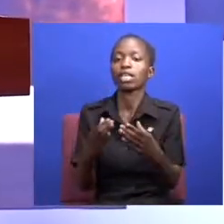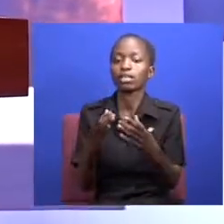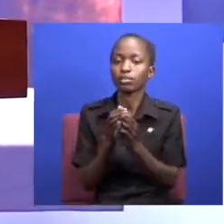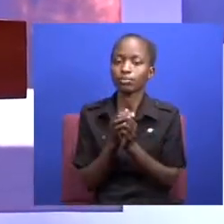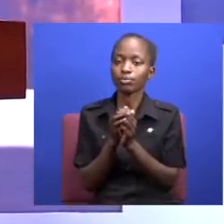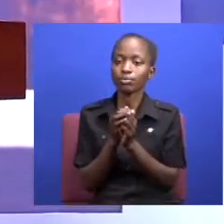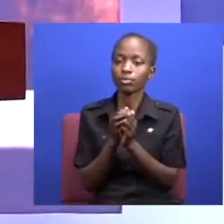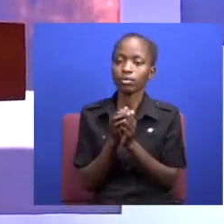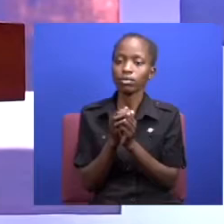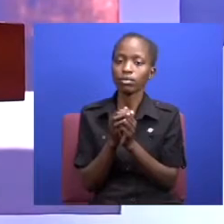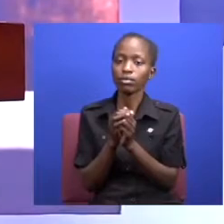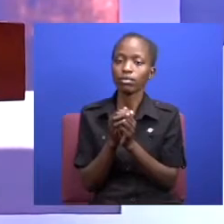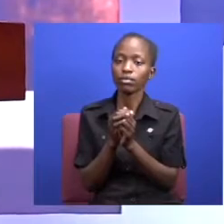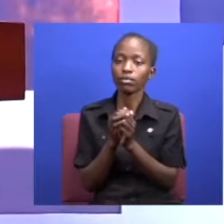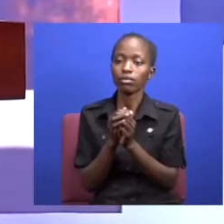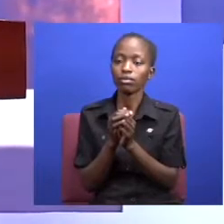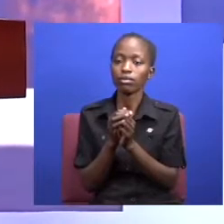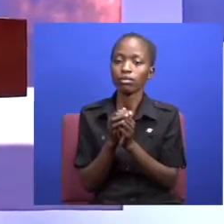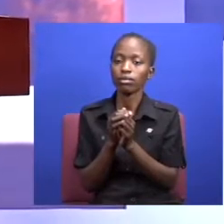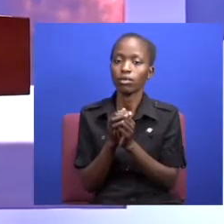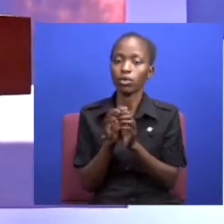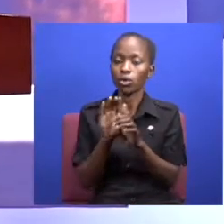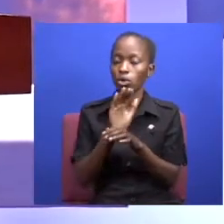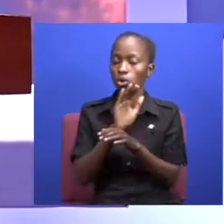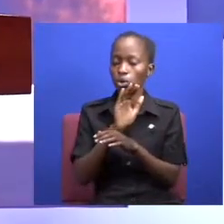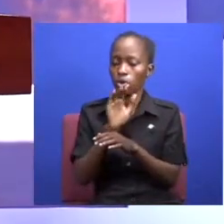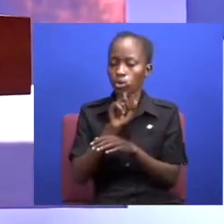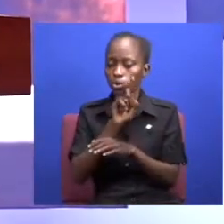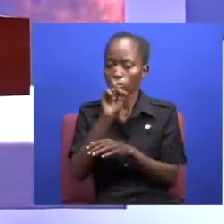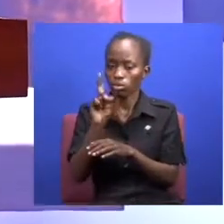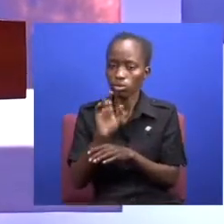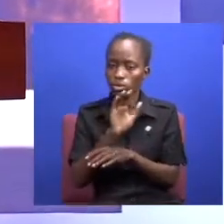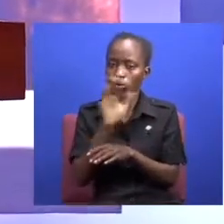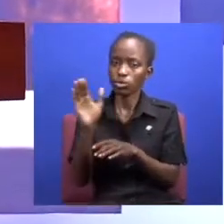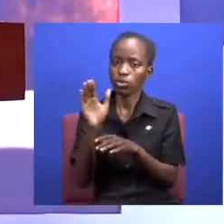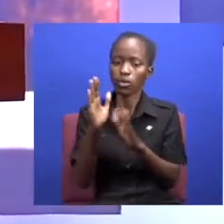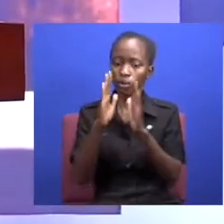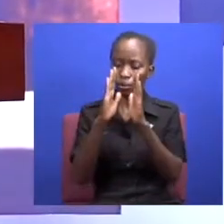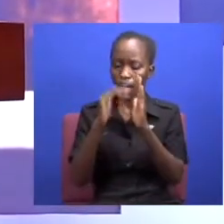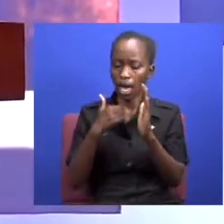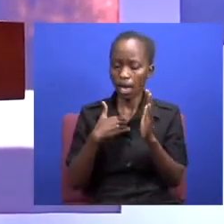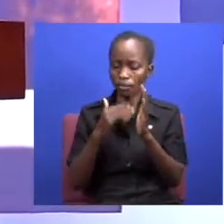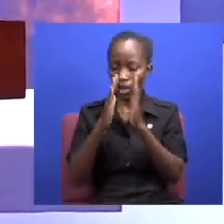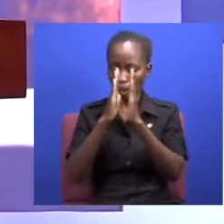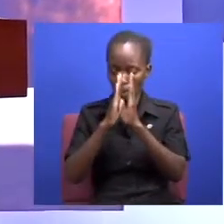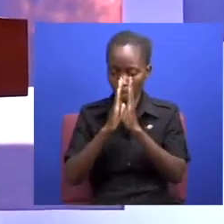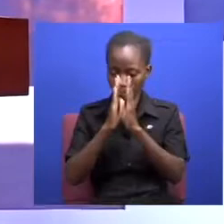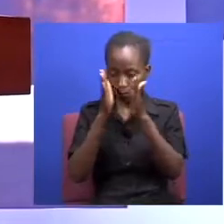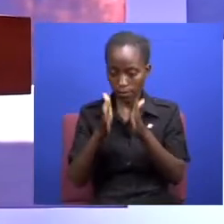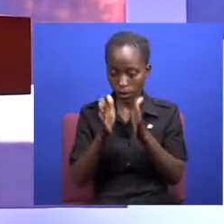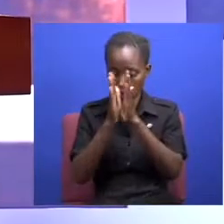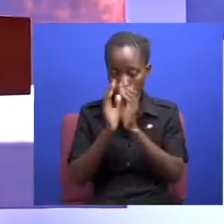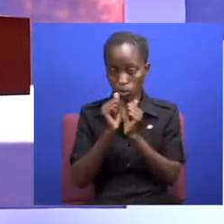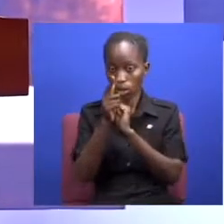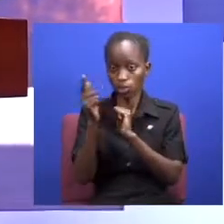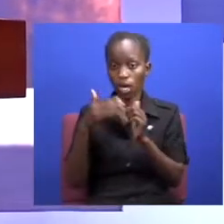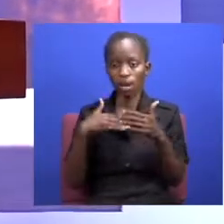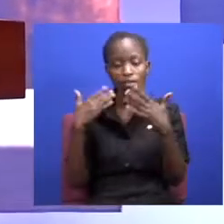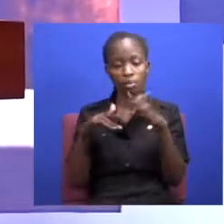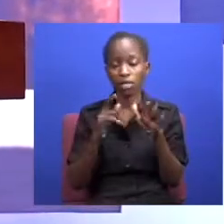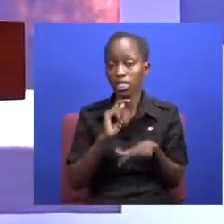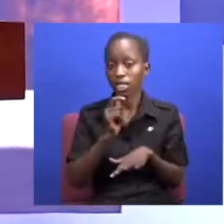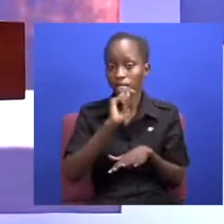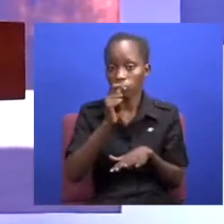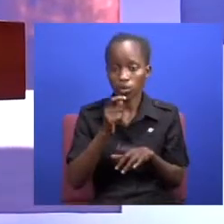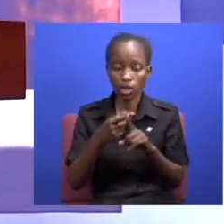class that is already ongoing. We will take you to that class. You will ask your questions. You will get someone to pray with. We will follow you through. And there's been